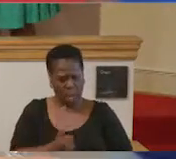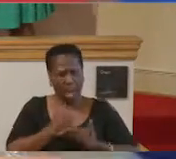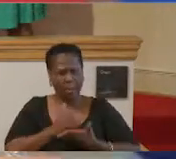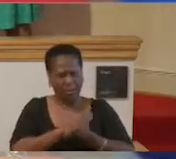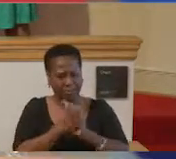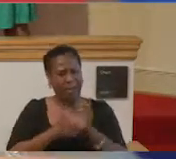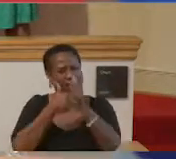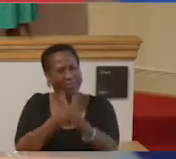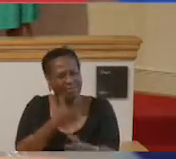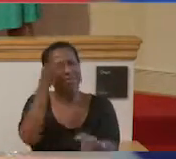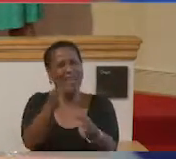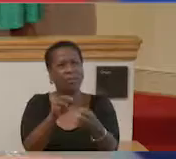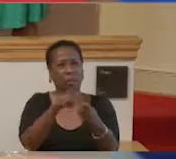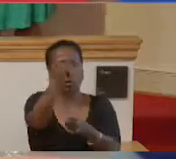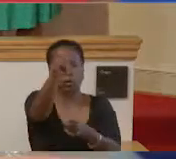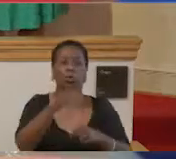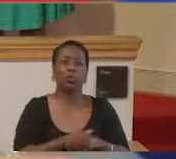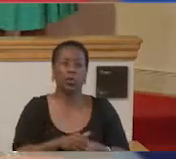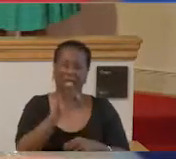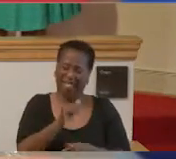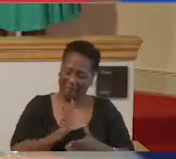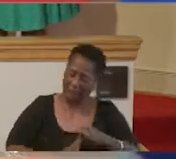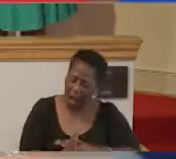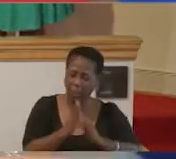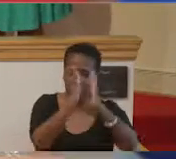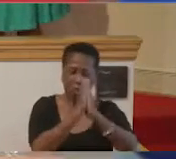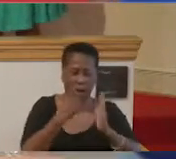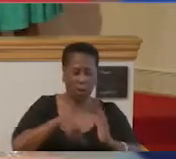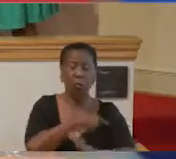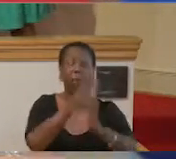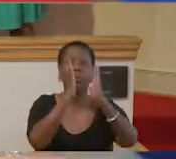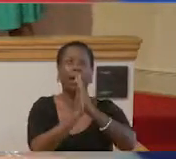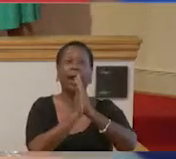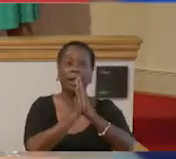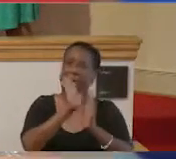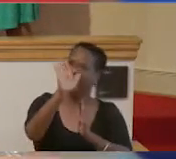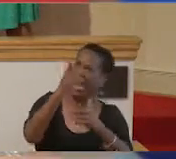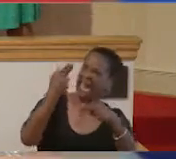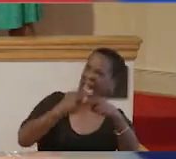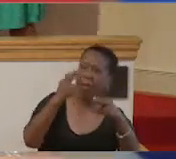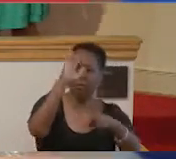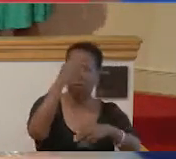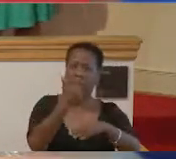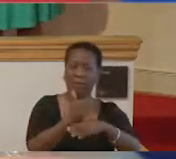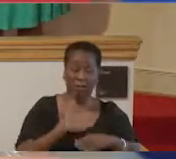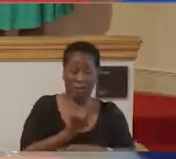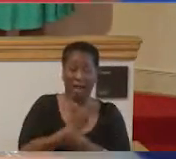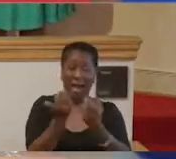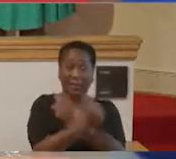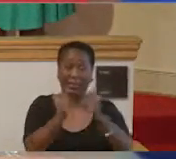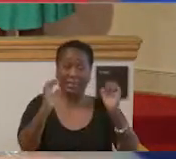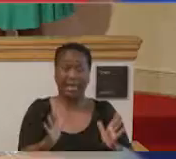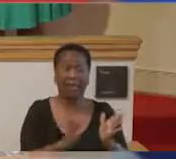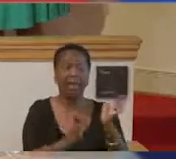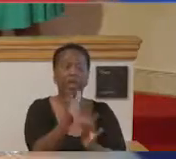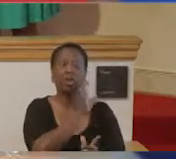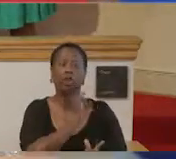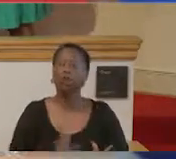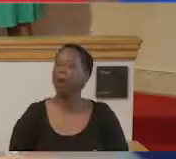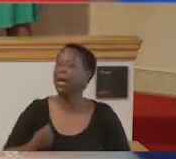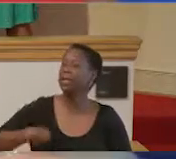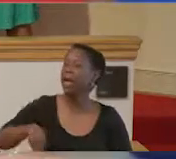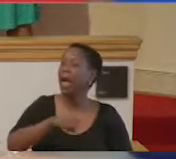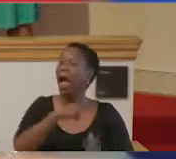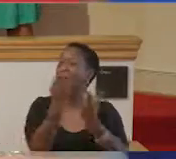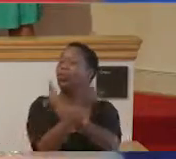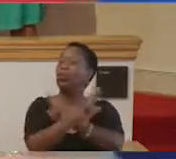pray. It's in the matchless name of your Son and our Savior, Jesus the Christ, we pray. And the redeemed of the